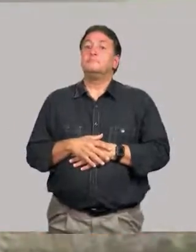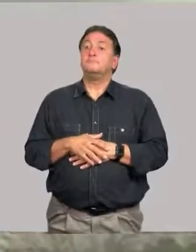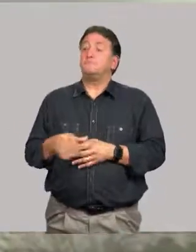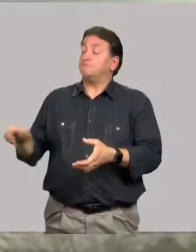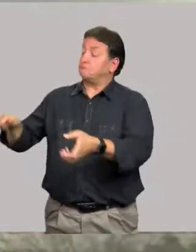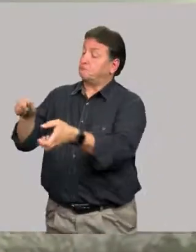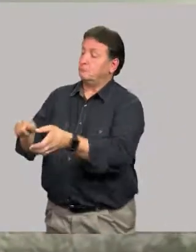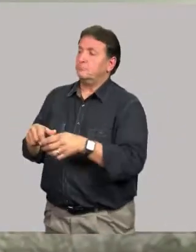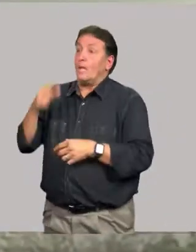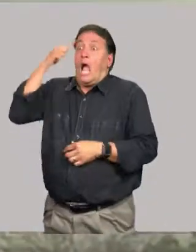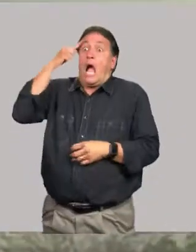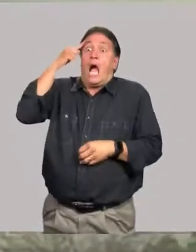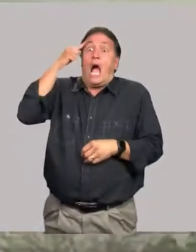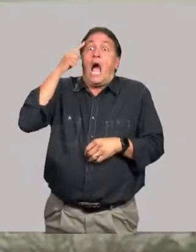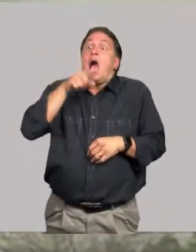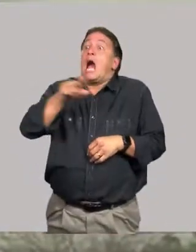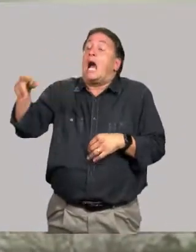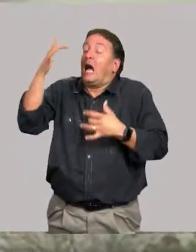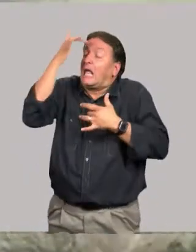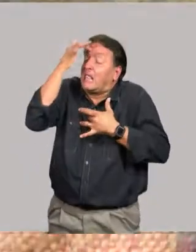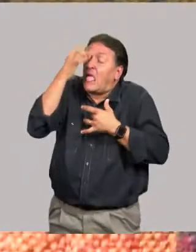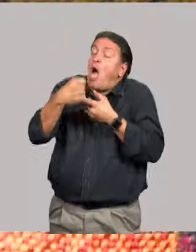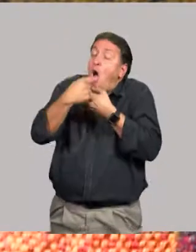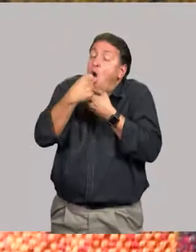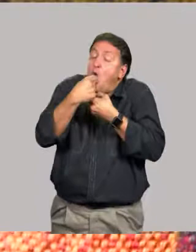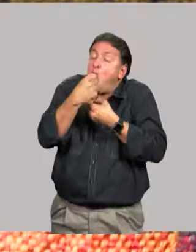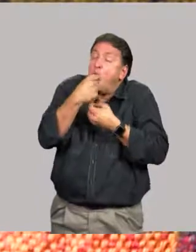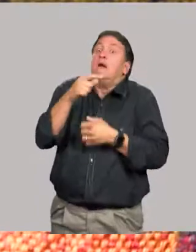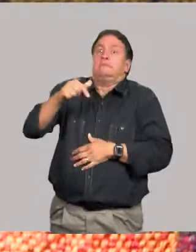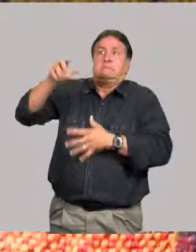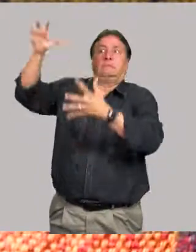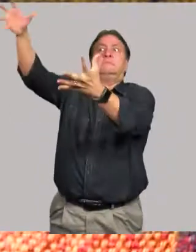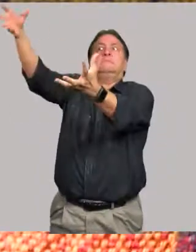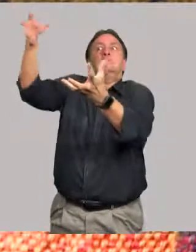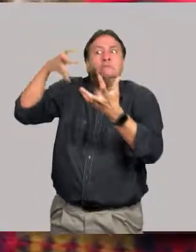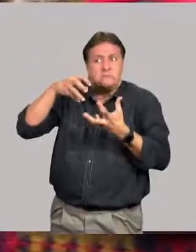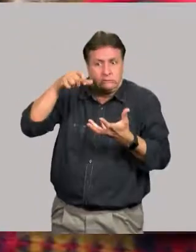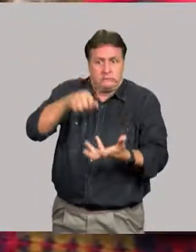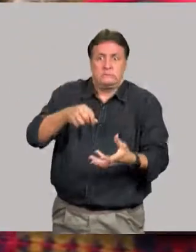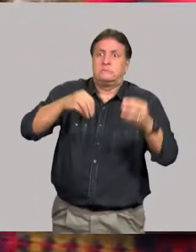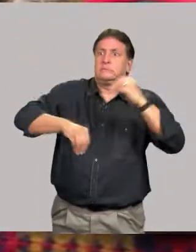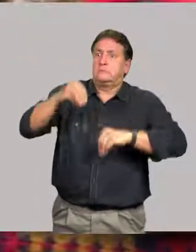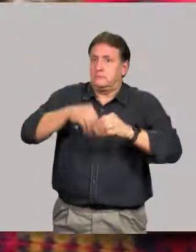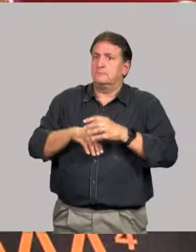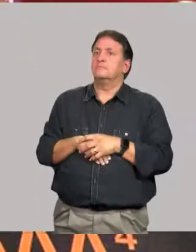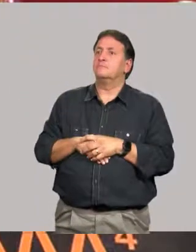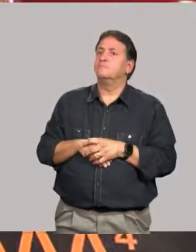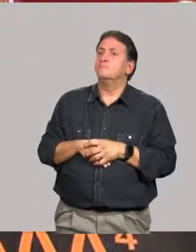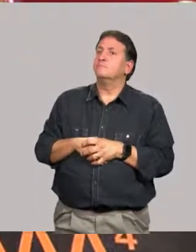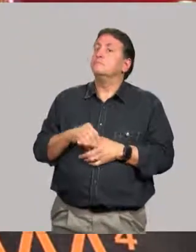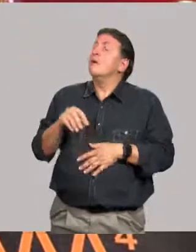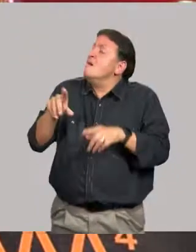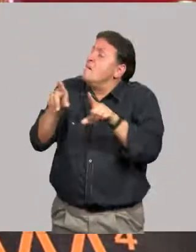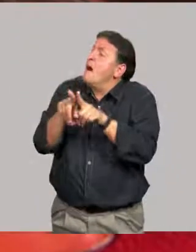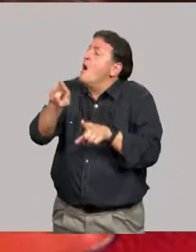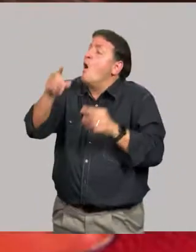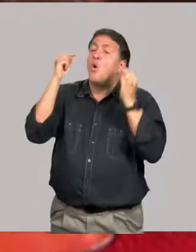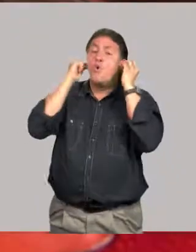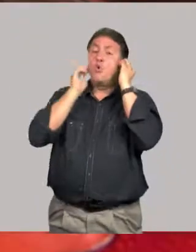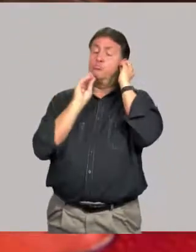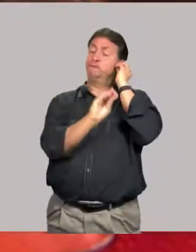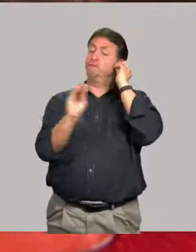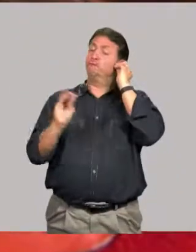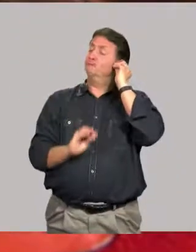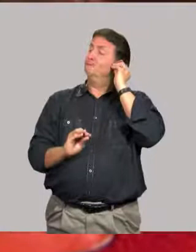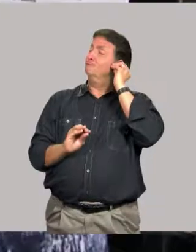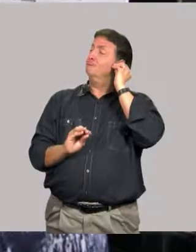alerts and the latest weather updates. You'll also need a battery-powered flashlight. Be sure to stock up on plenty